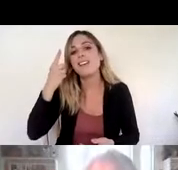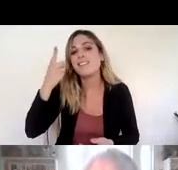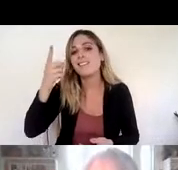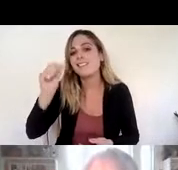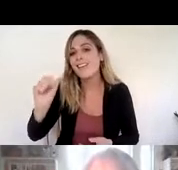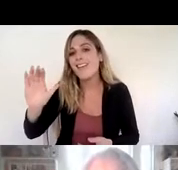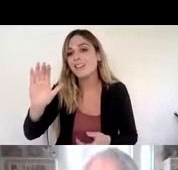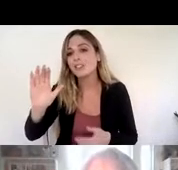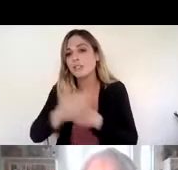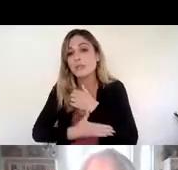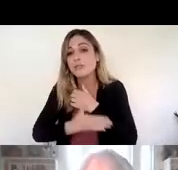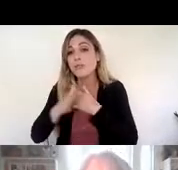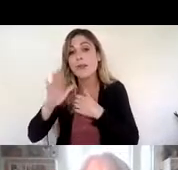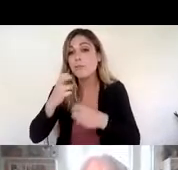better.